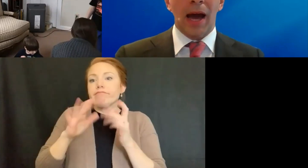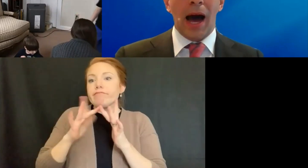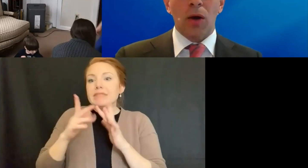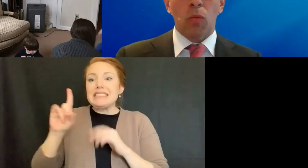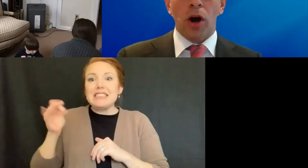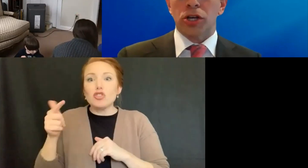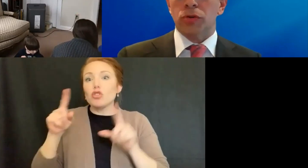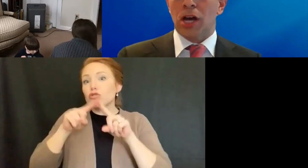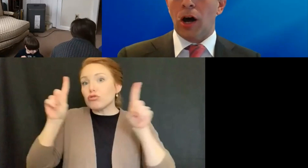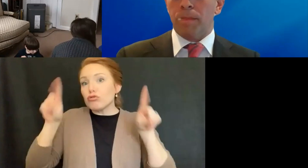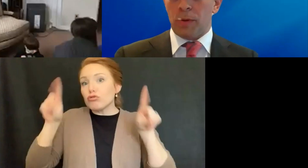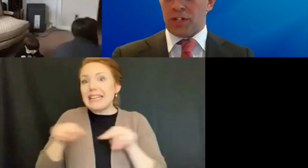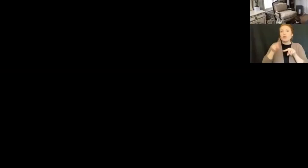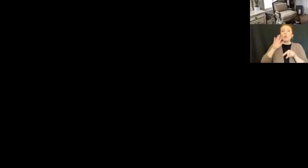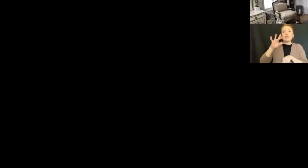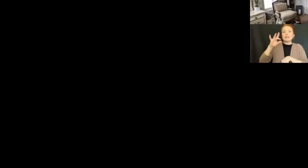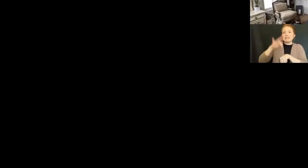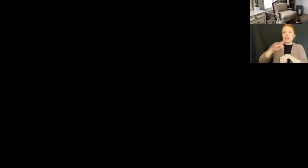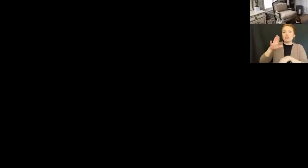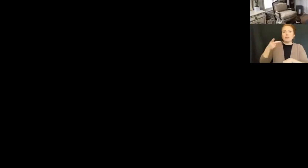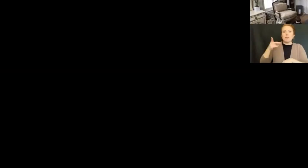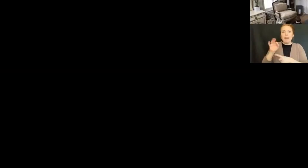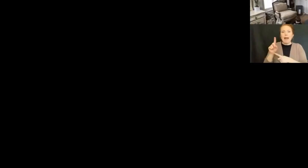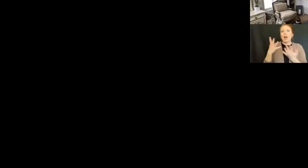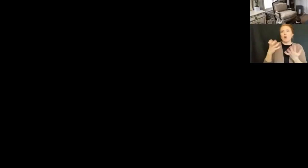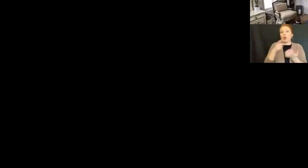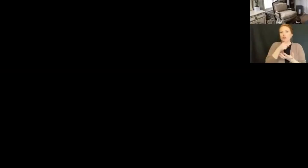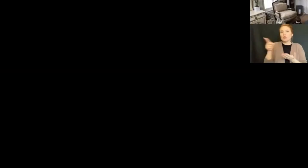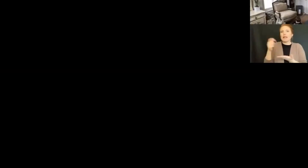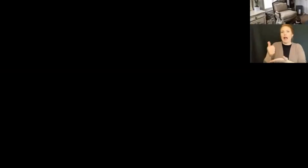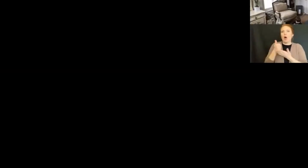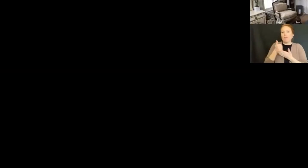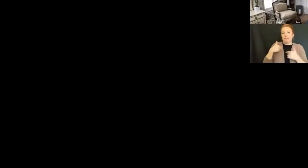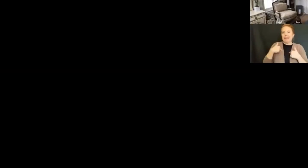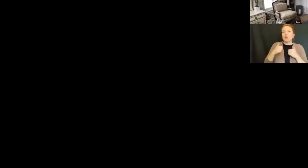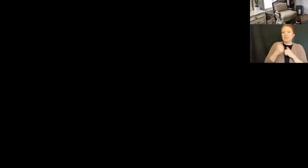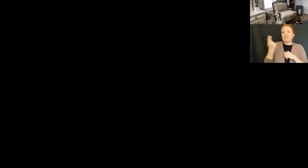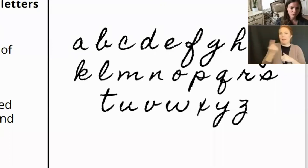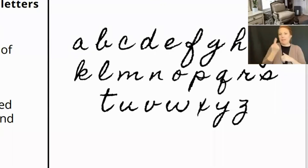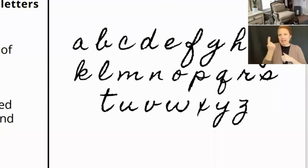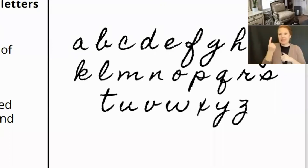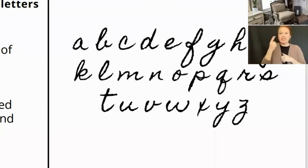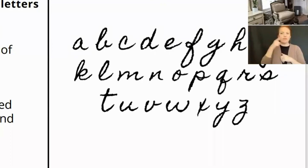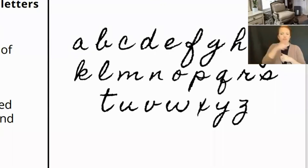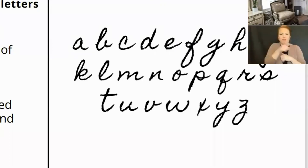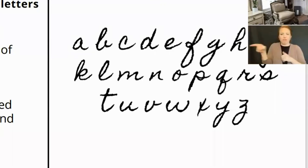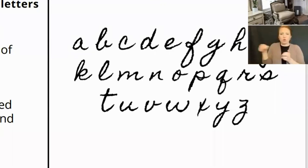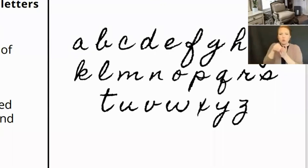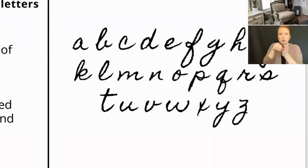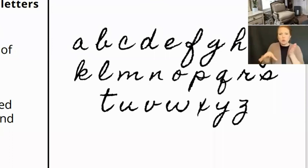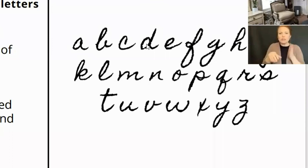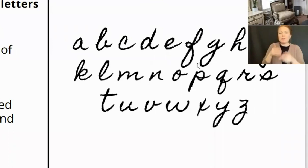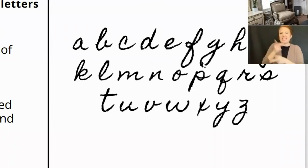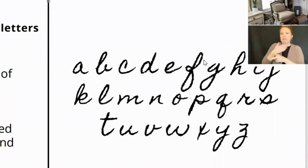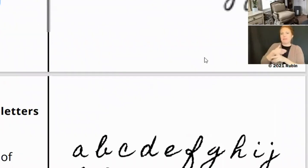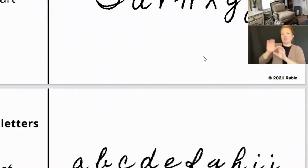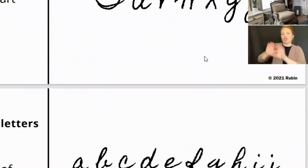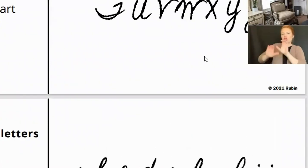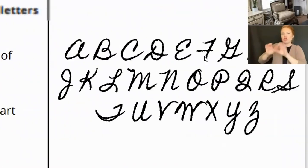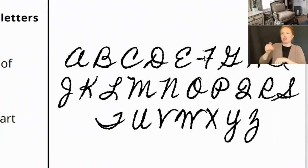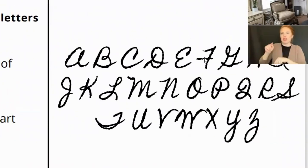touchpad, I want you to help me with something. This is for the students, all right? Let me keep my chat open. I want you to